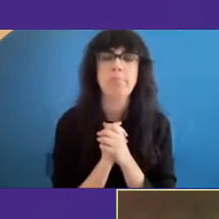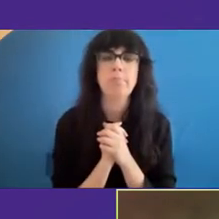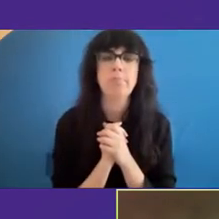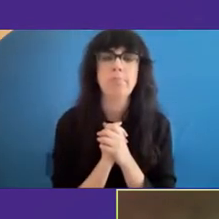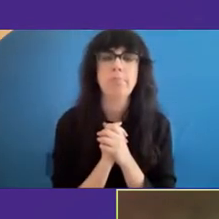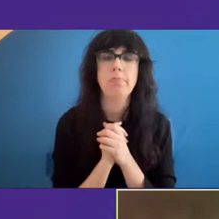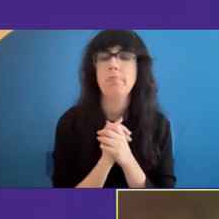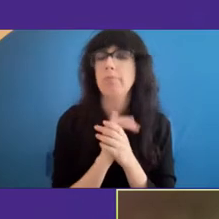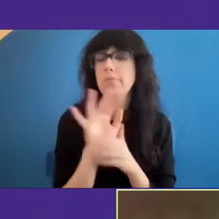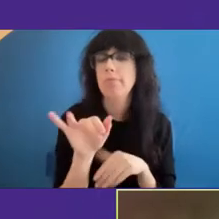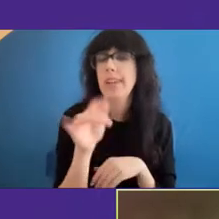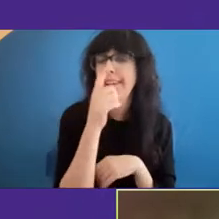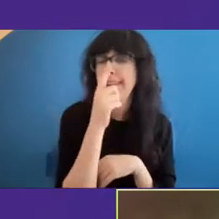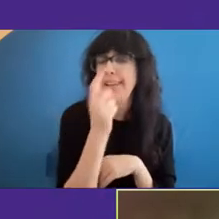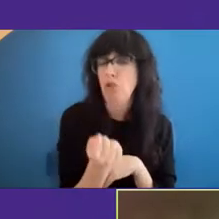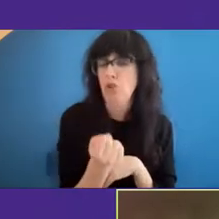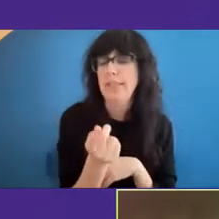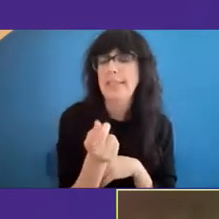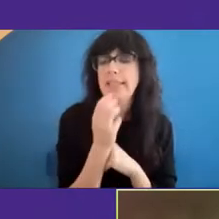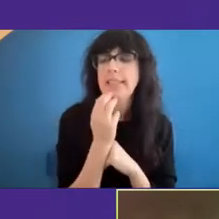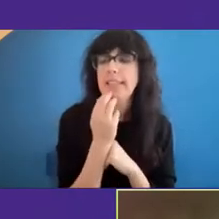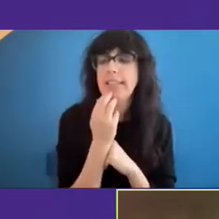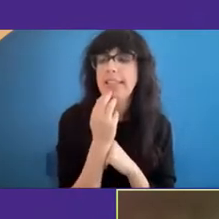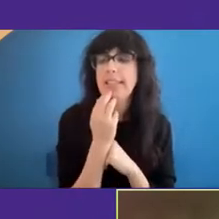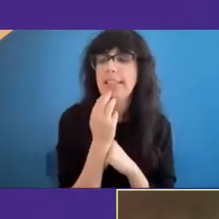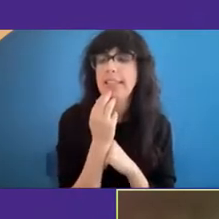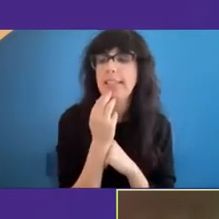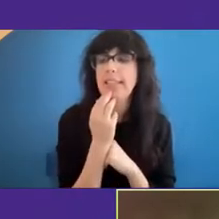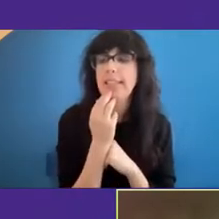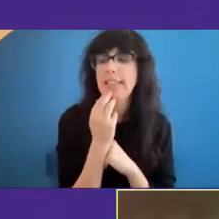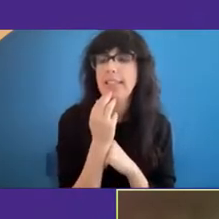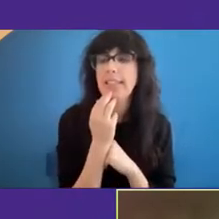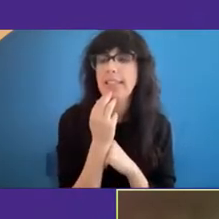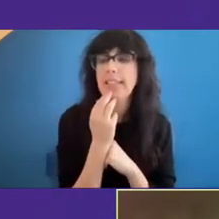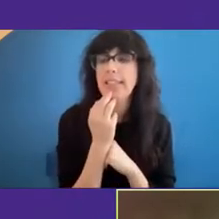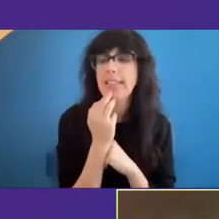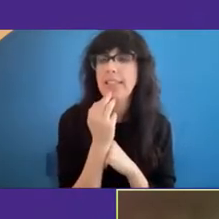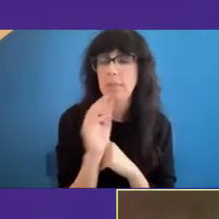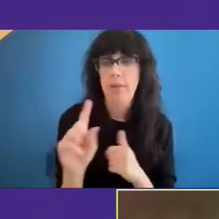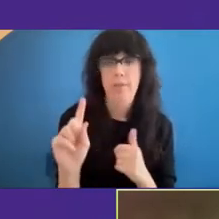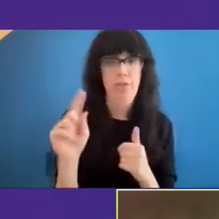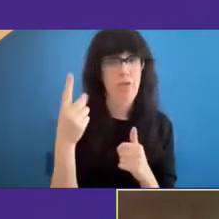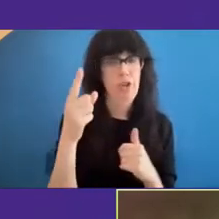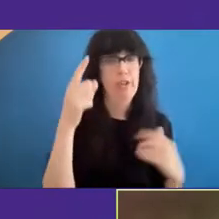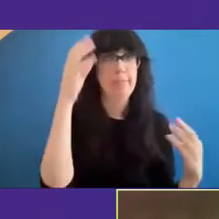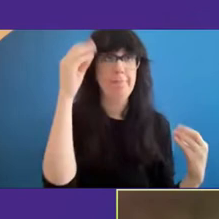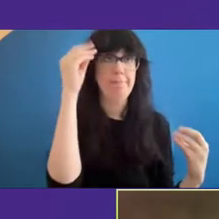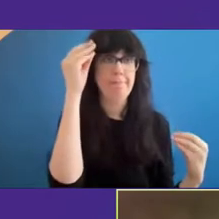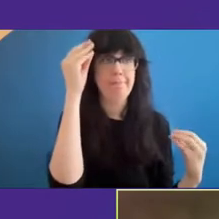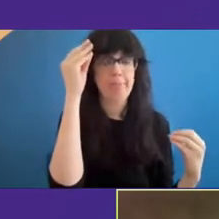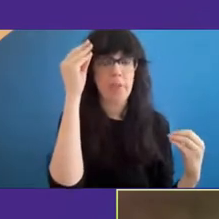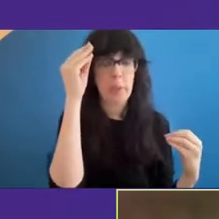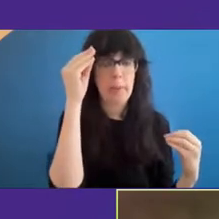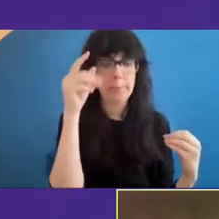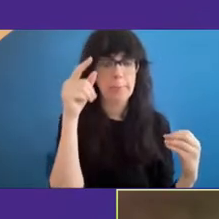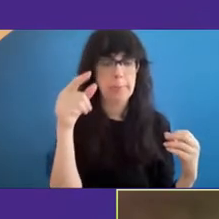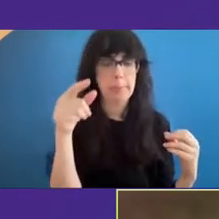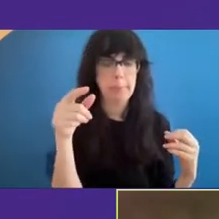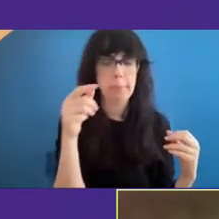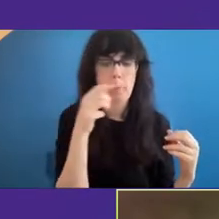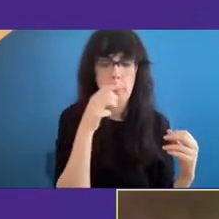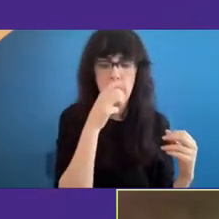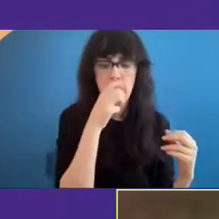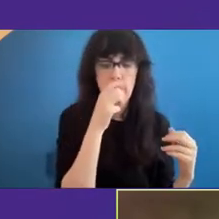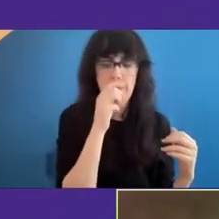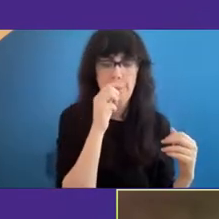it's interesting, the first thoughts that I come to